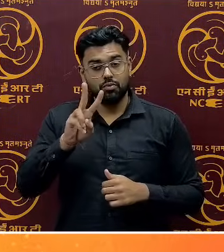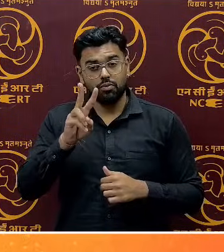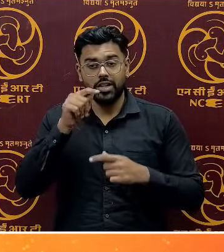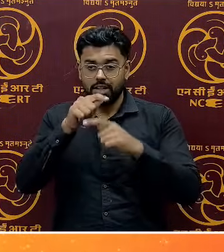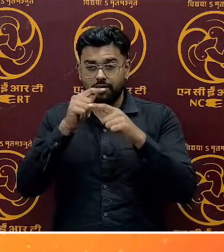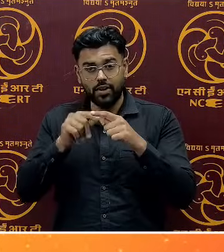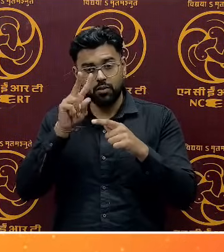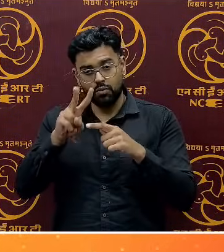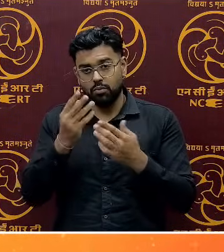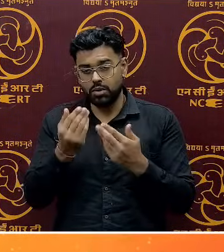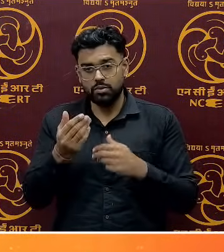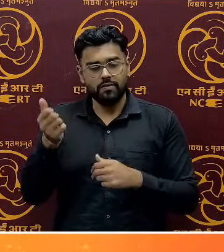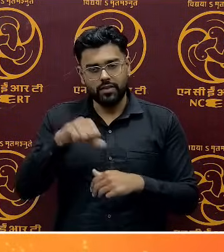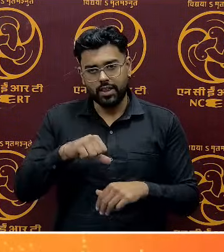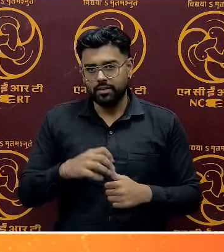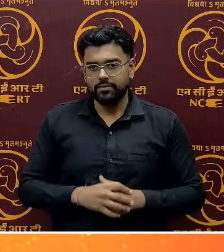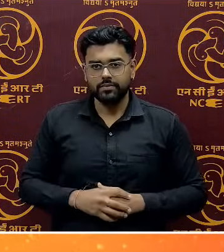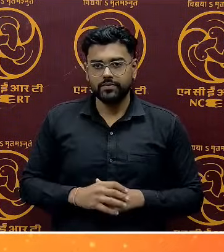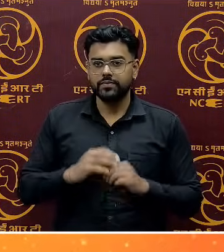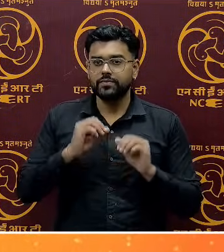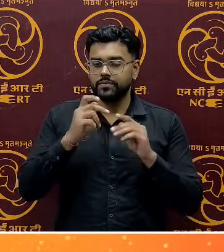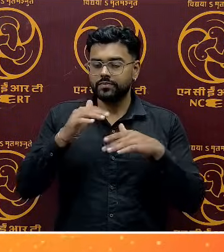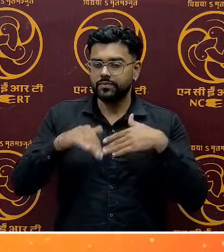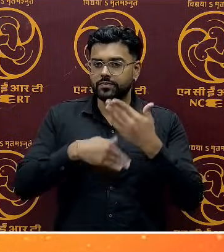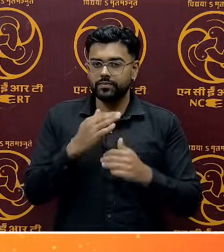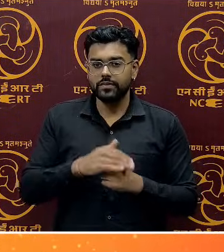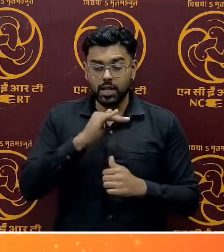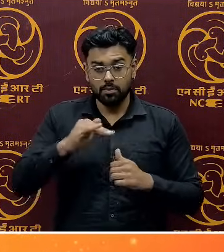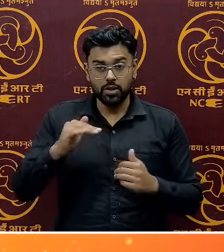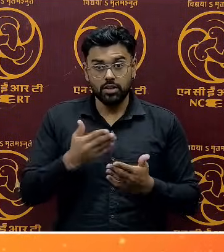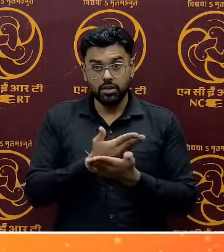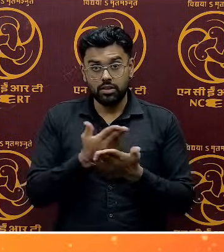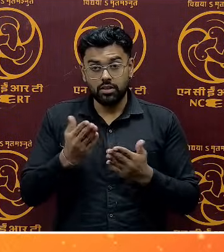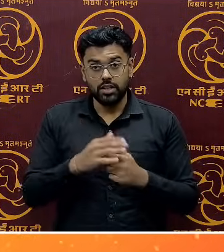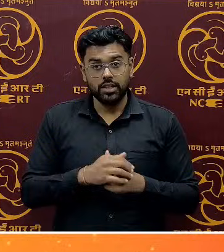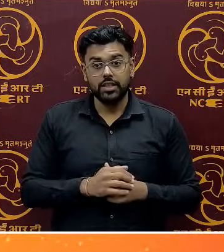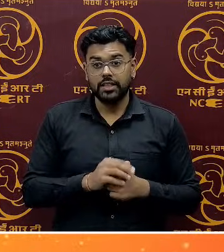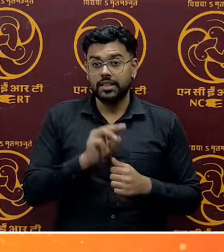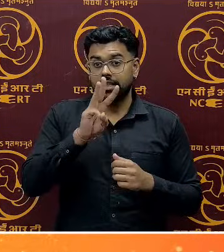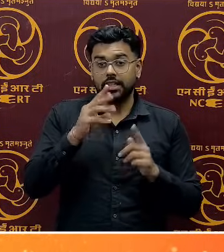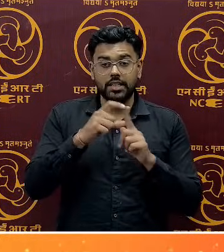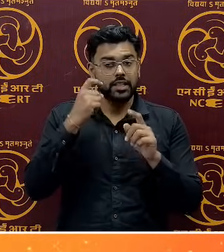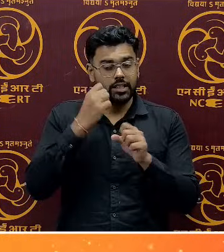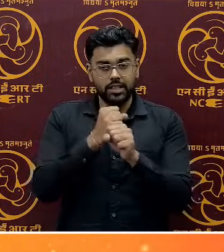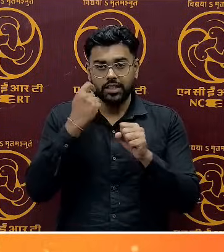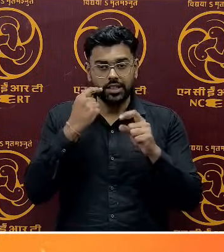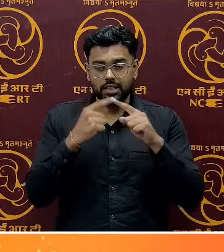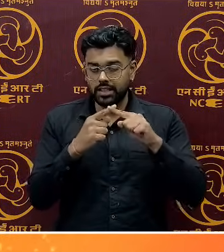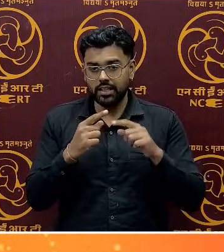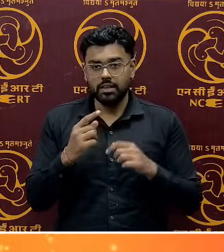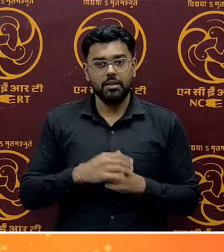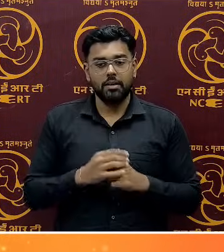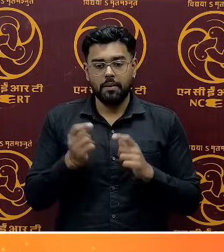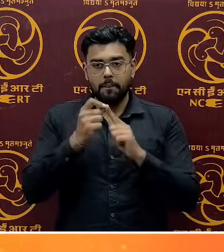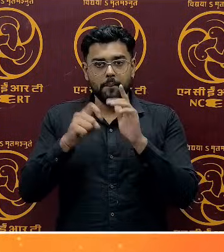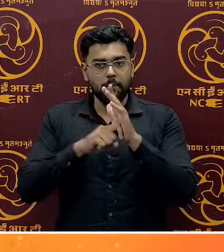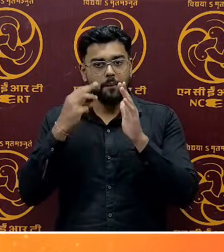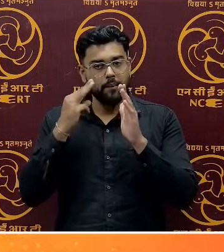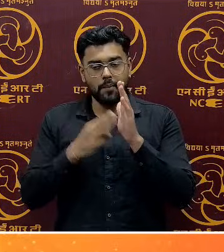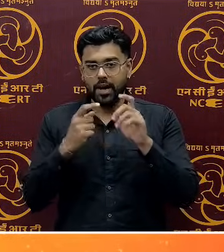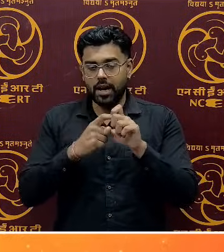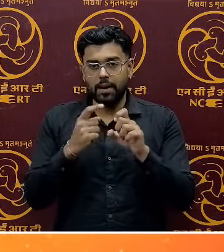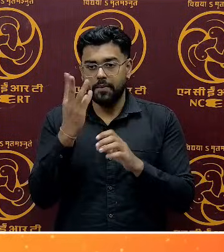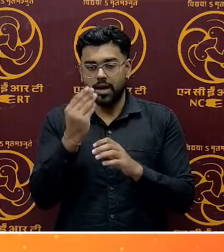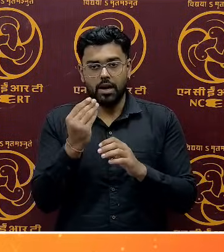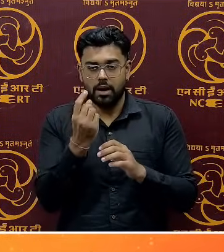so again it is not prime. Yeah. So, therefore, children, there are no 3-digit prime numbers that can be made